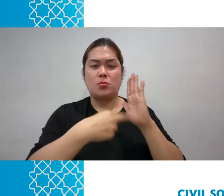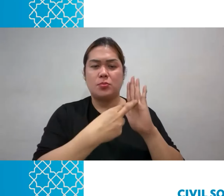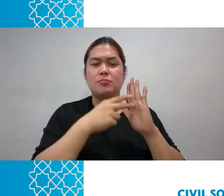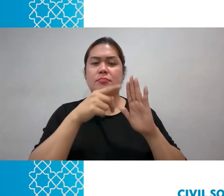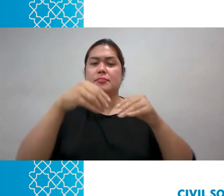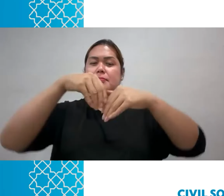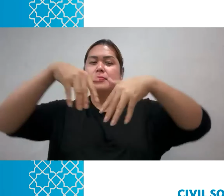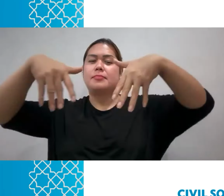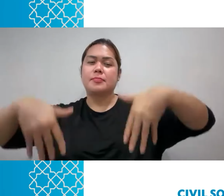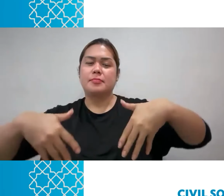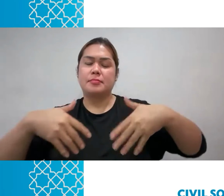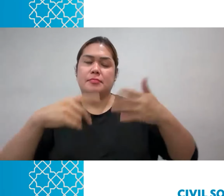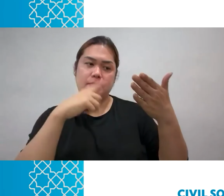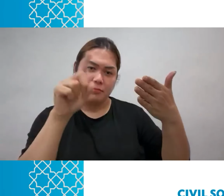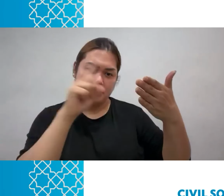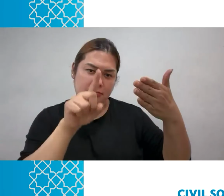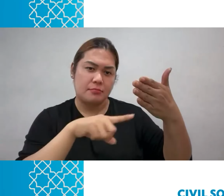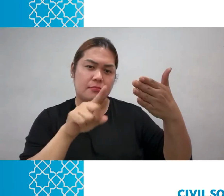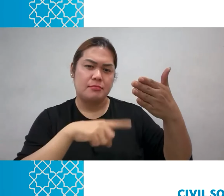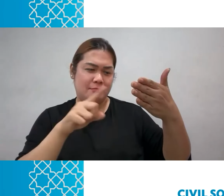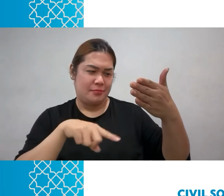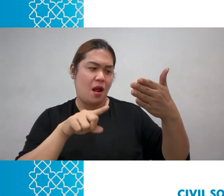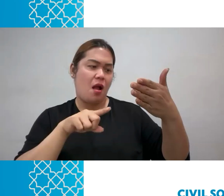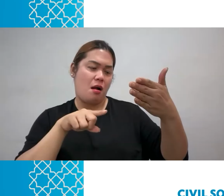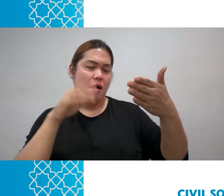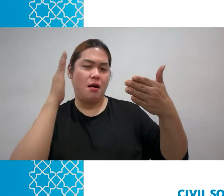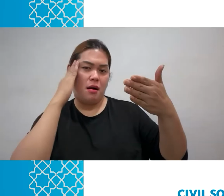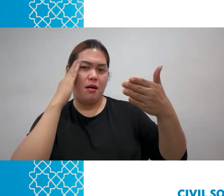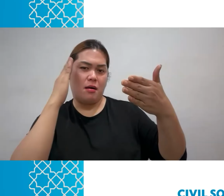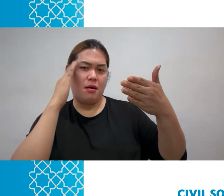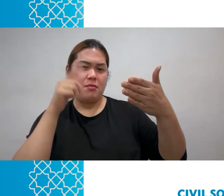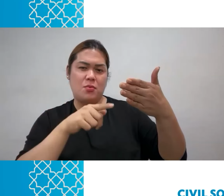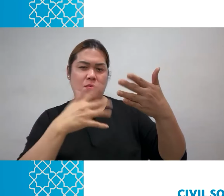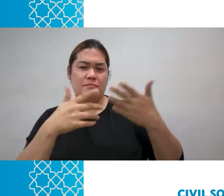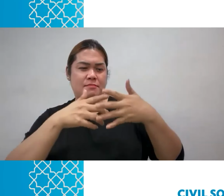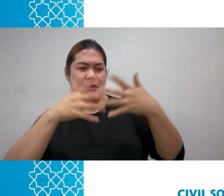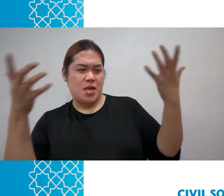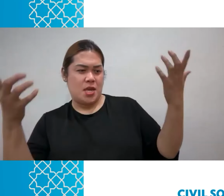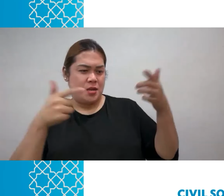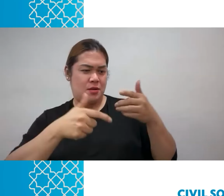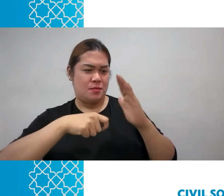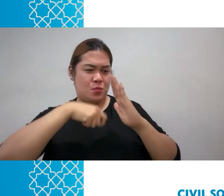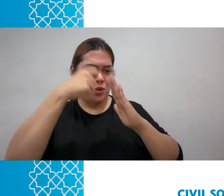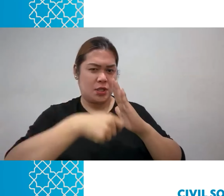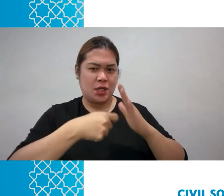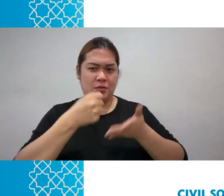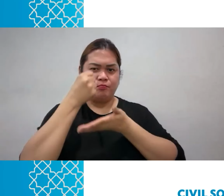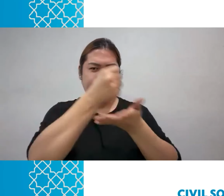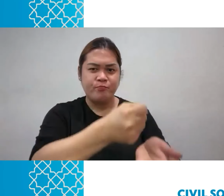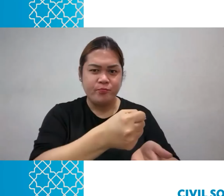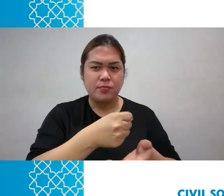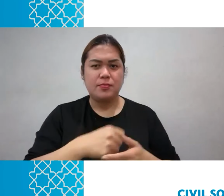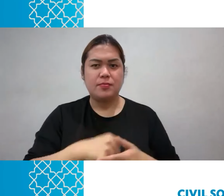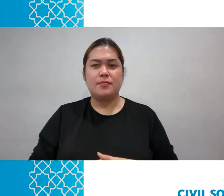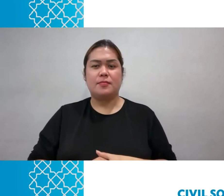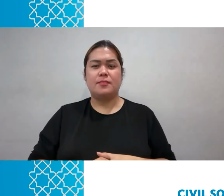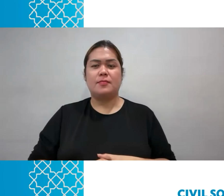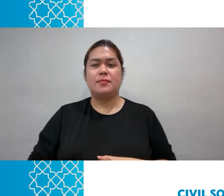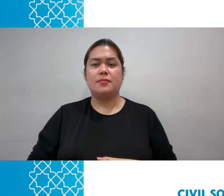that in the big grant project, in the national or